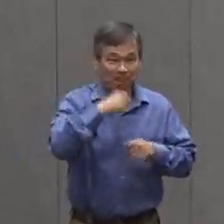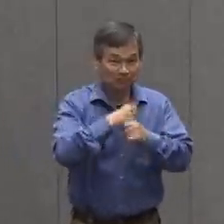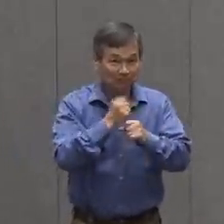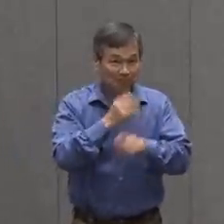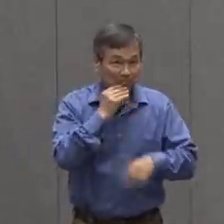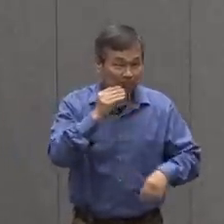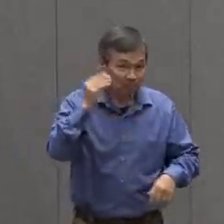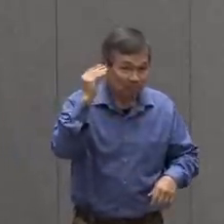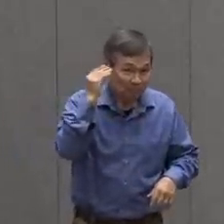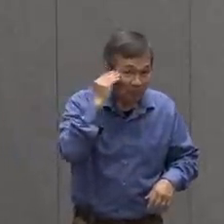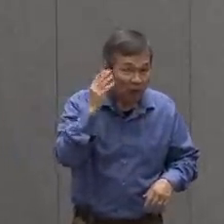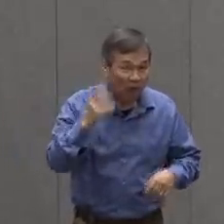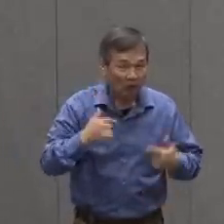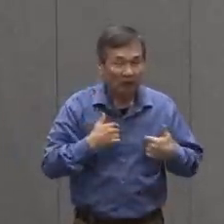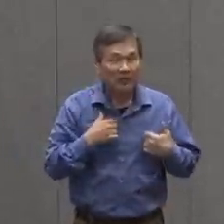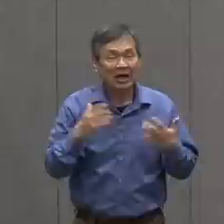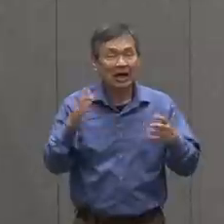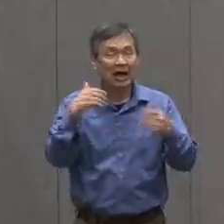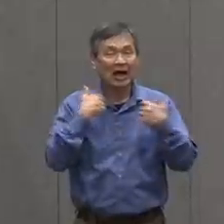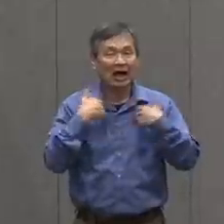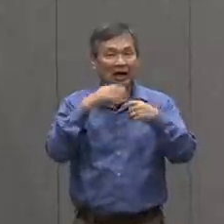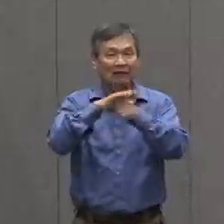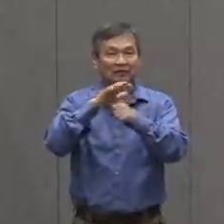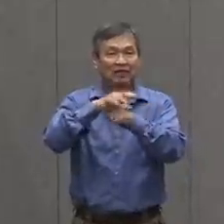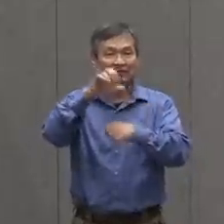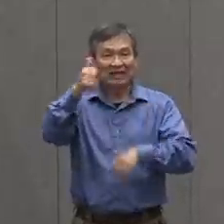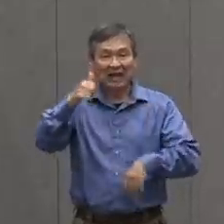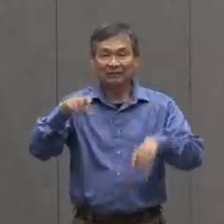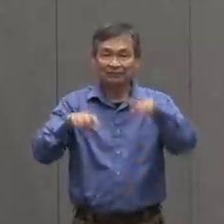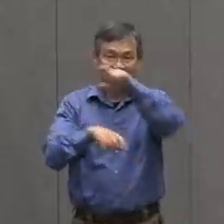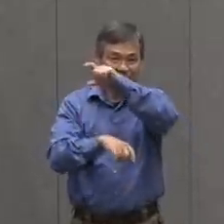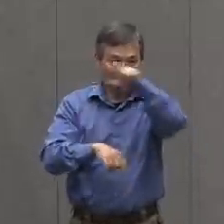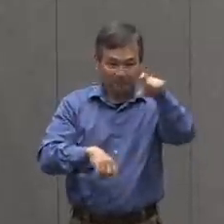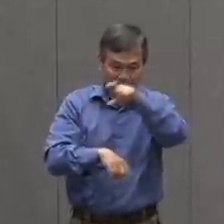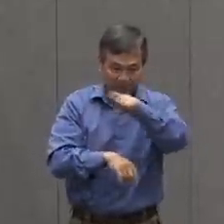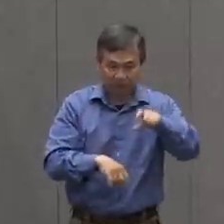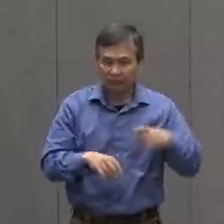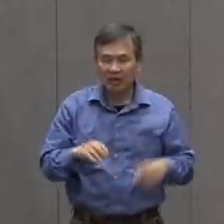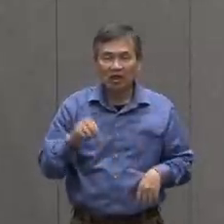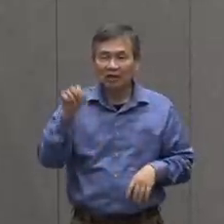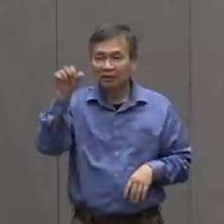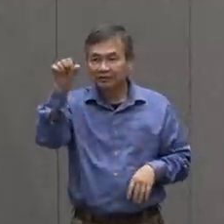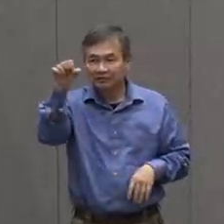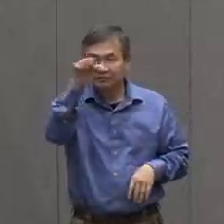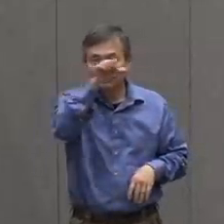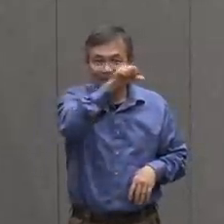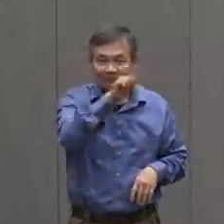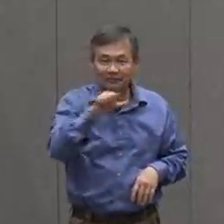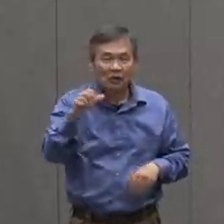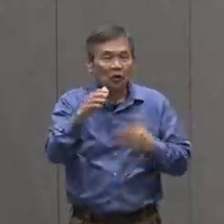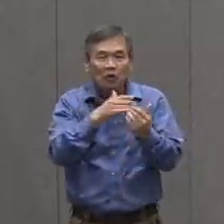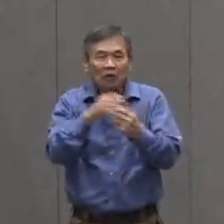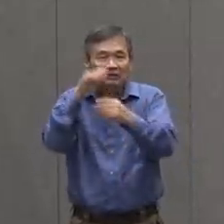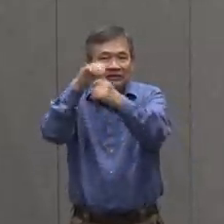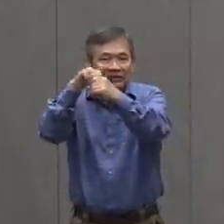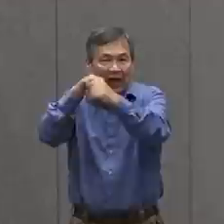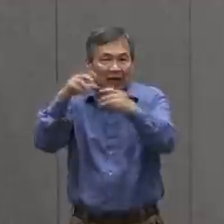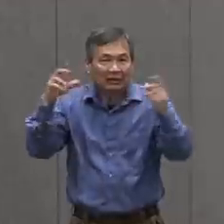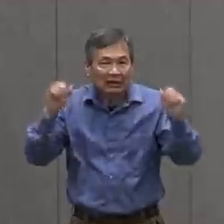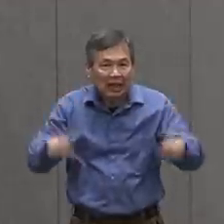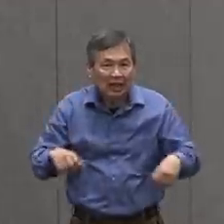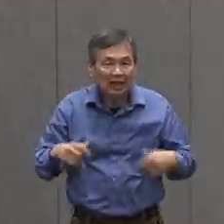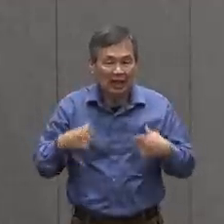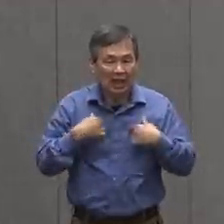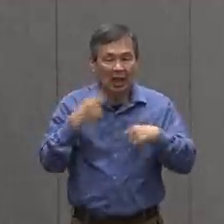you have a nice big 10 frame that you can put something in, and then make sure your items that you're counting with will fit inside.